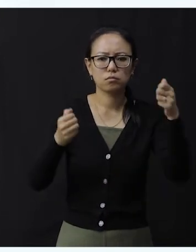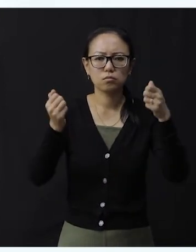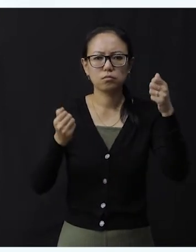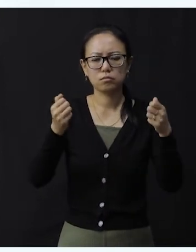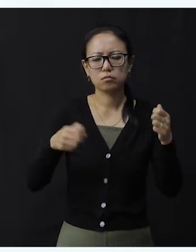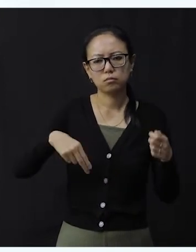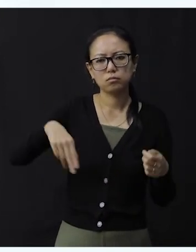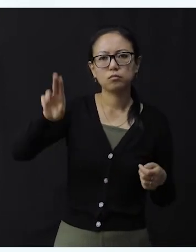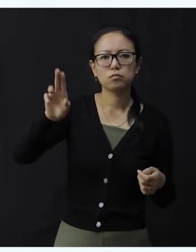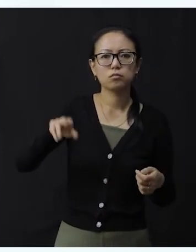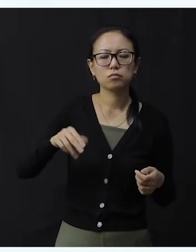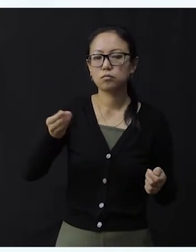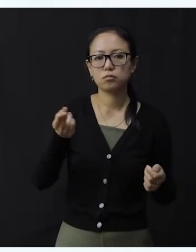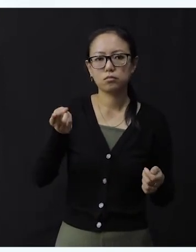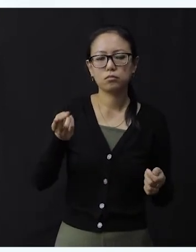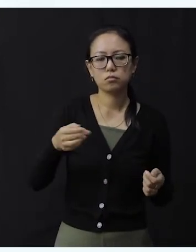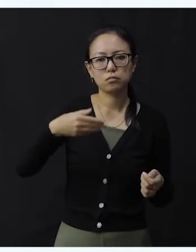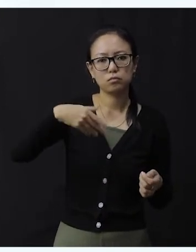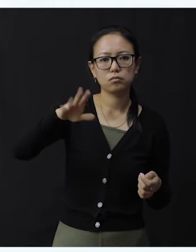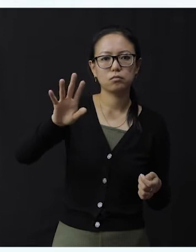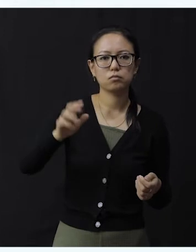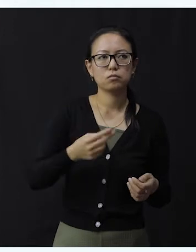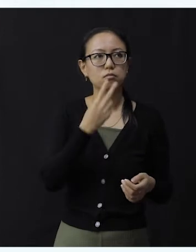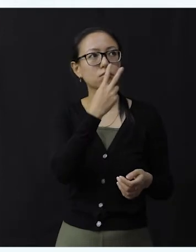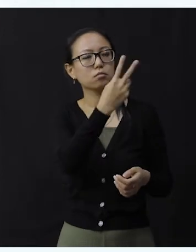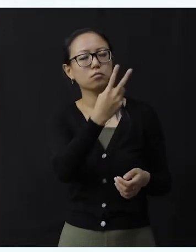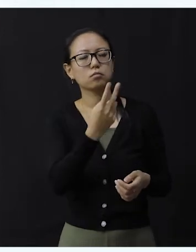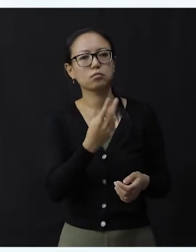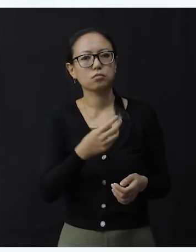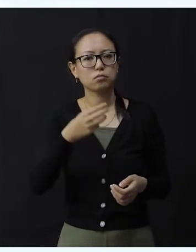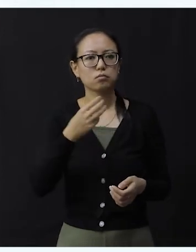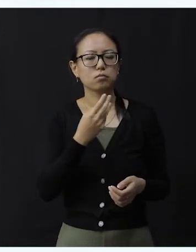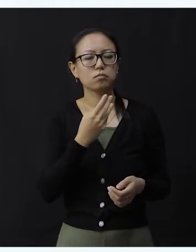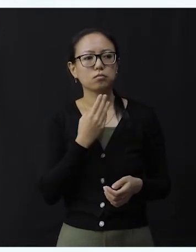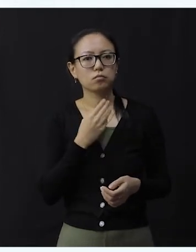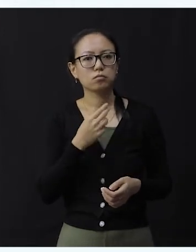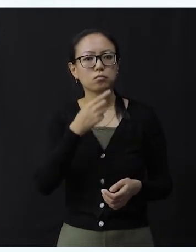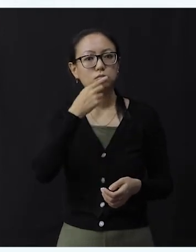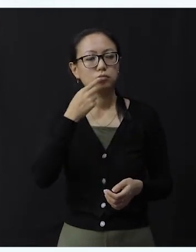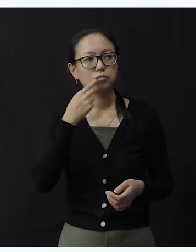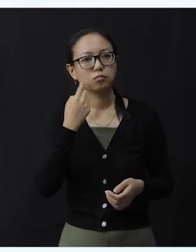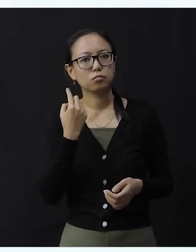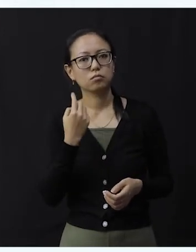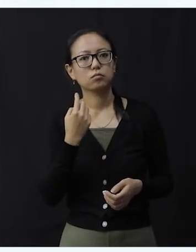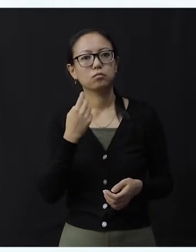appearing, then the traffic signal is telling you to stop for some time, so you have to stop. And if you